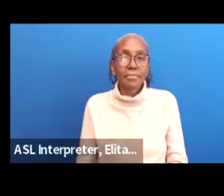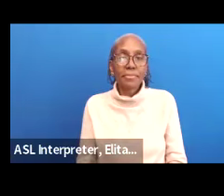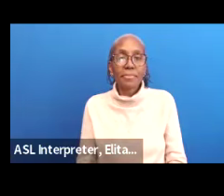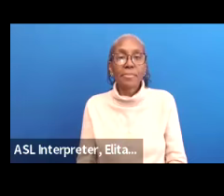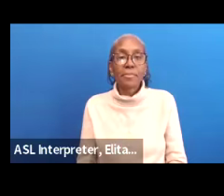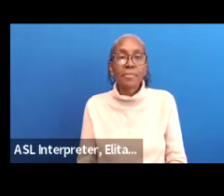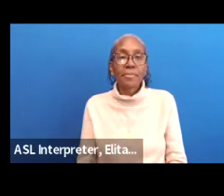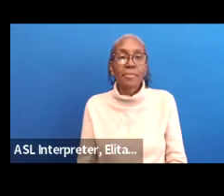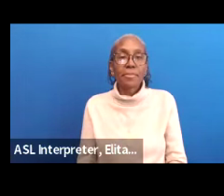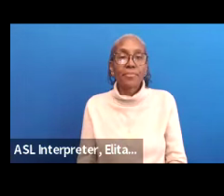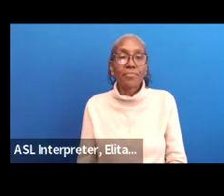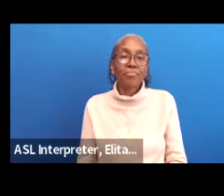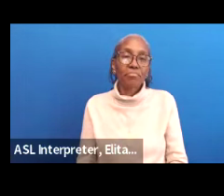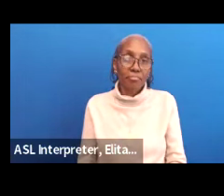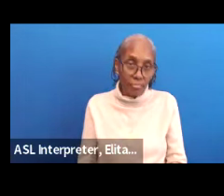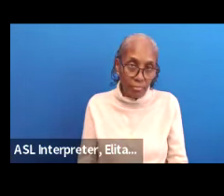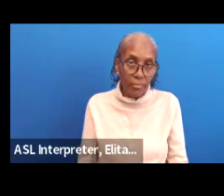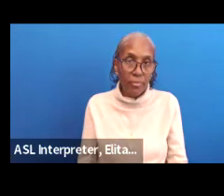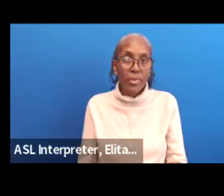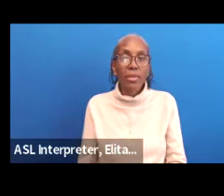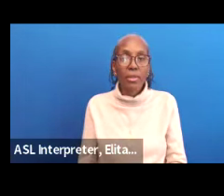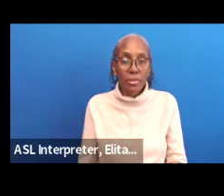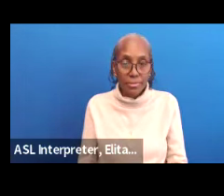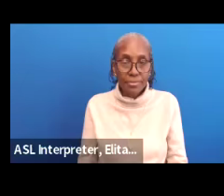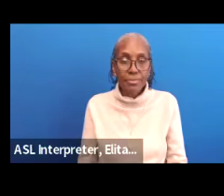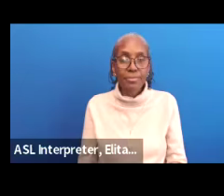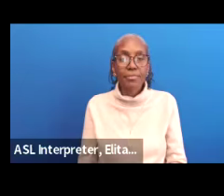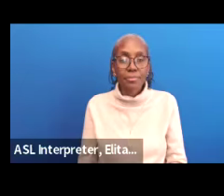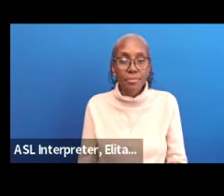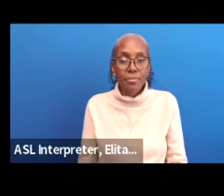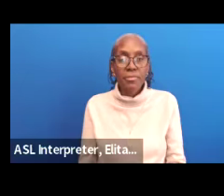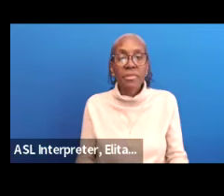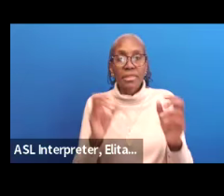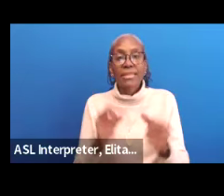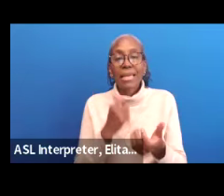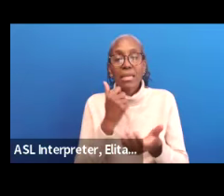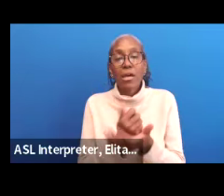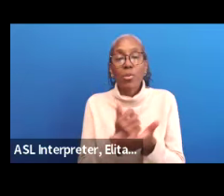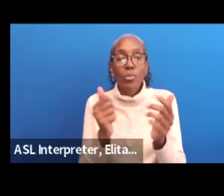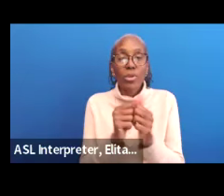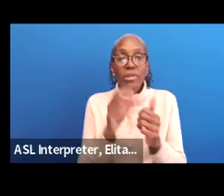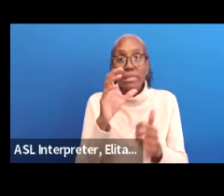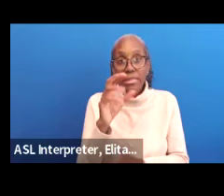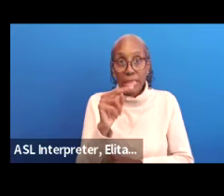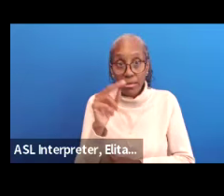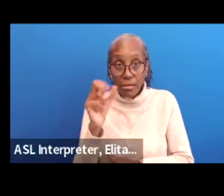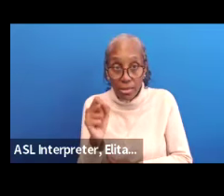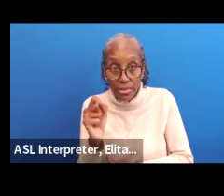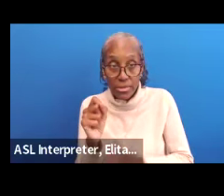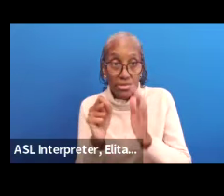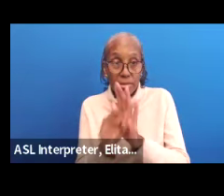And that can help with uh, CNS symptoms like